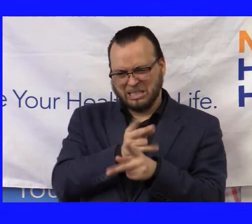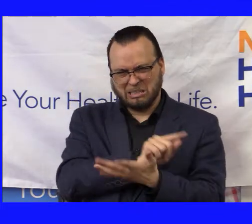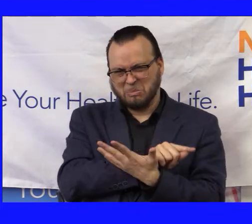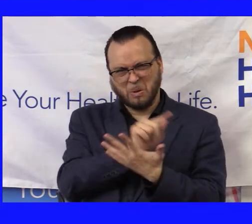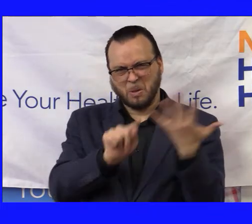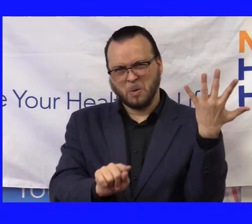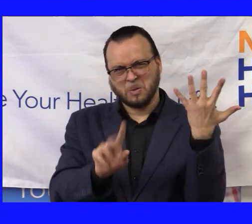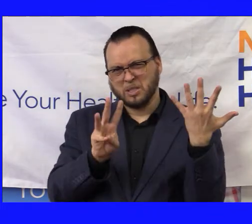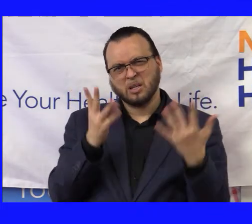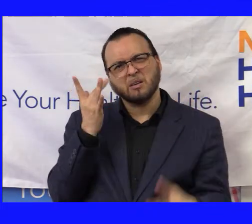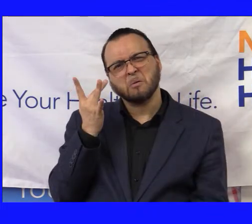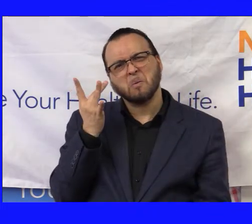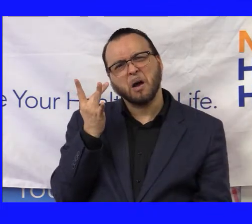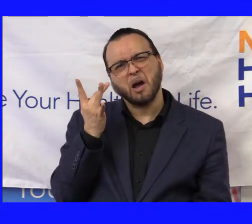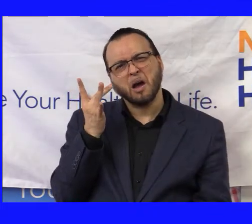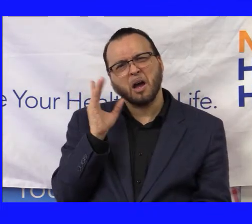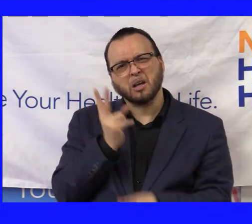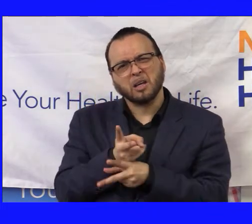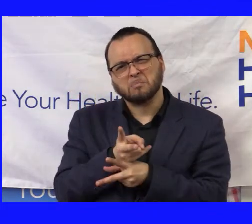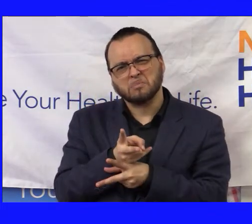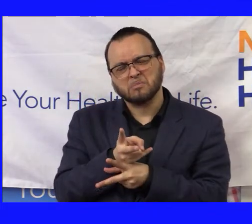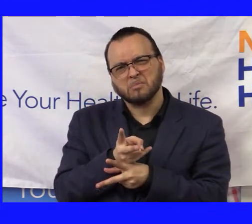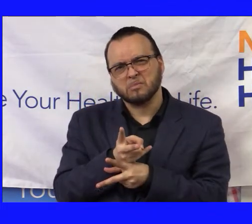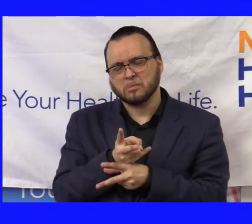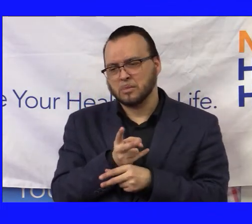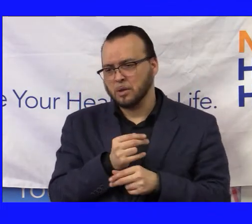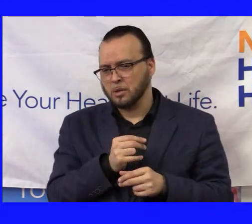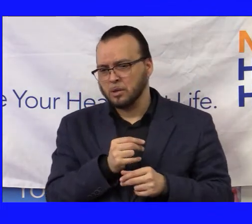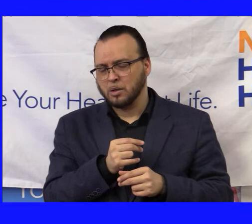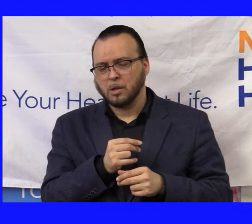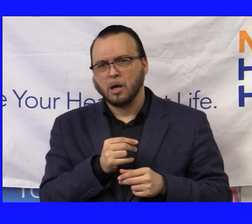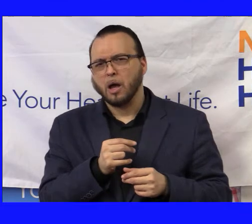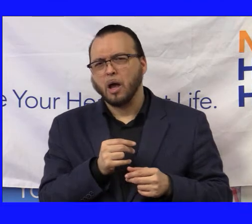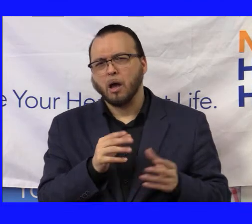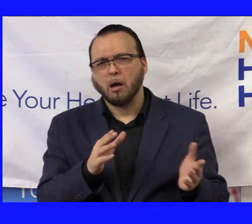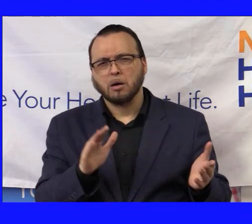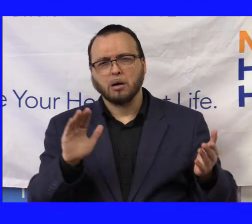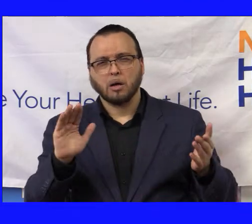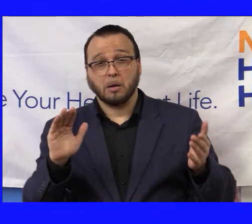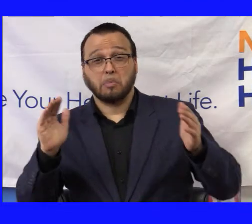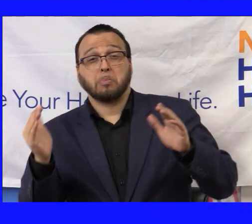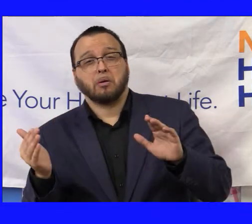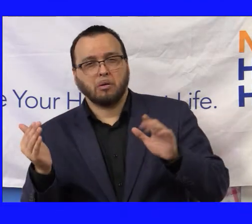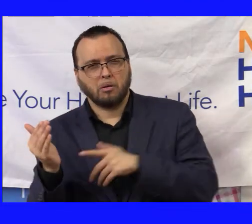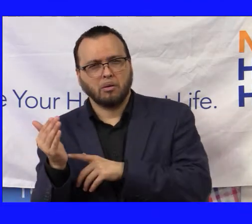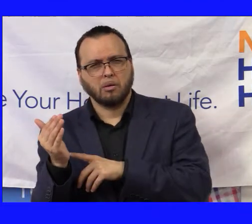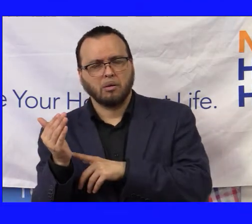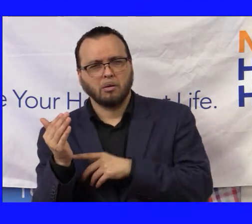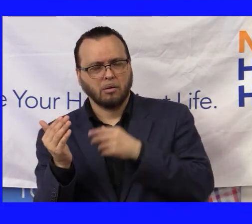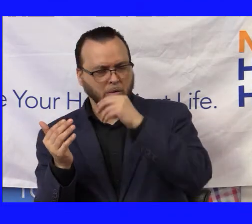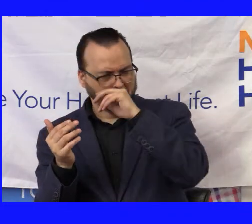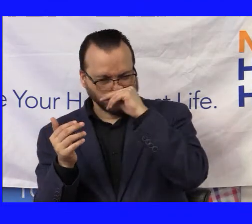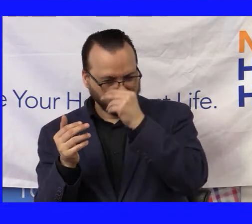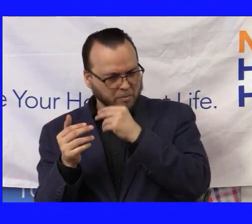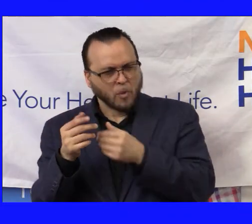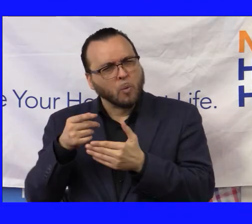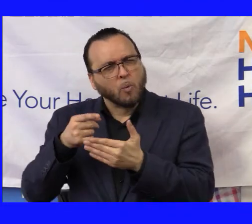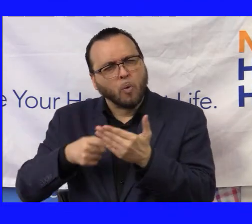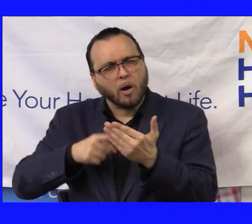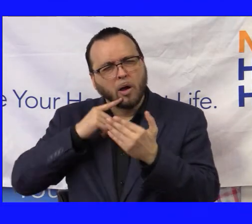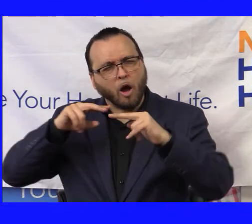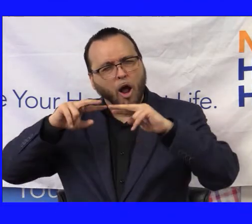vendors and increase the contract for, and what are the analysis that was done in the cost